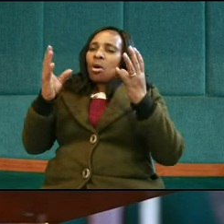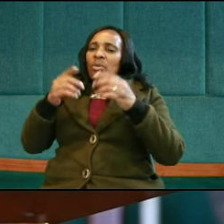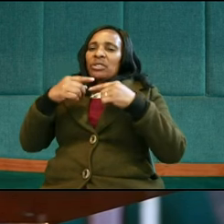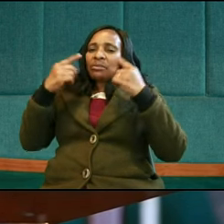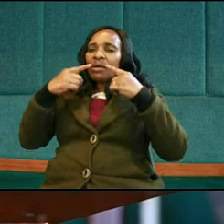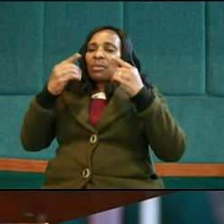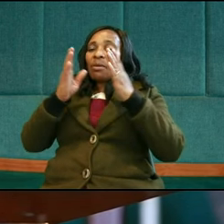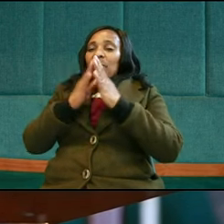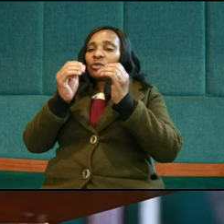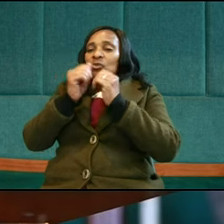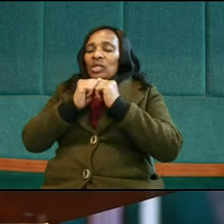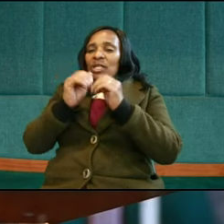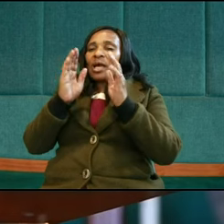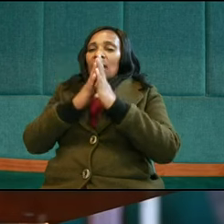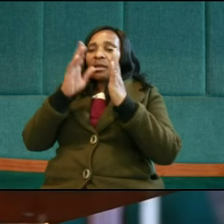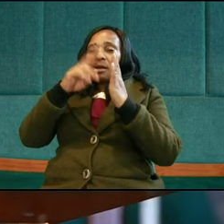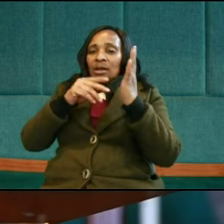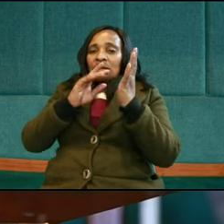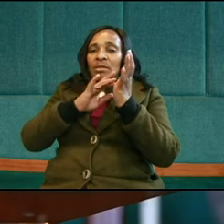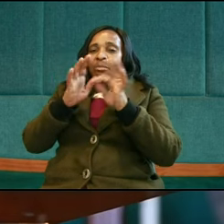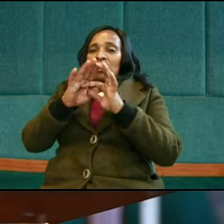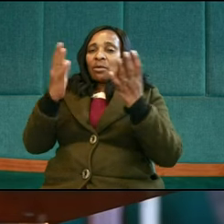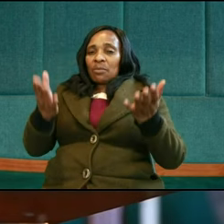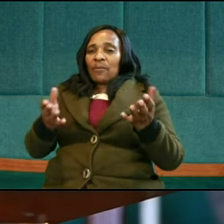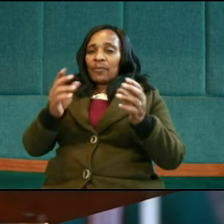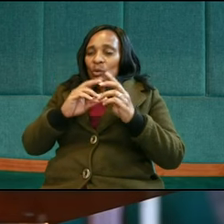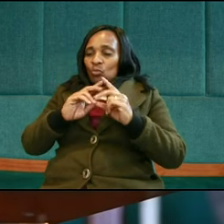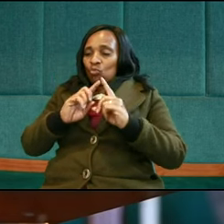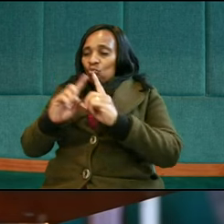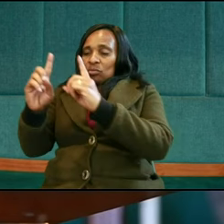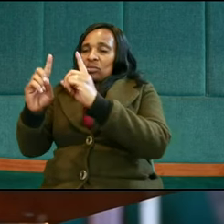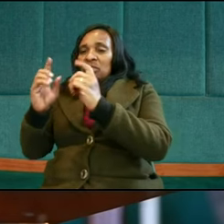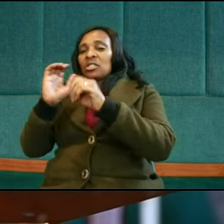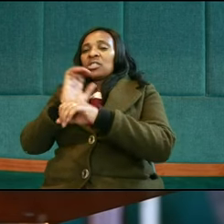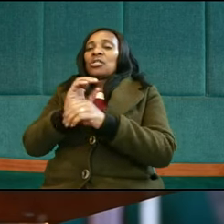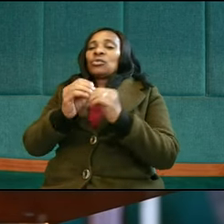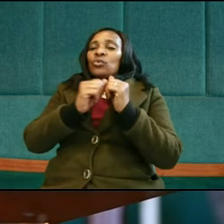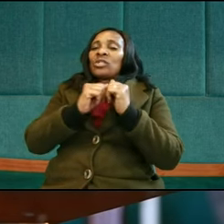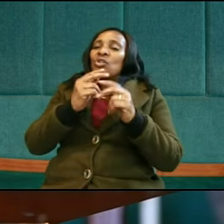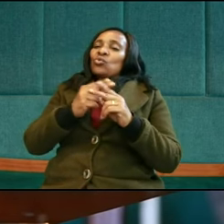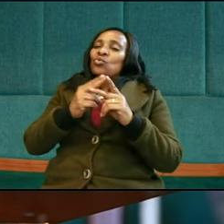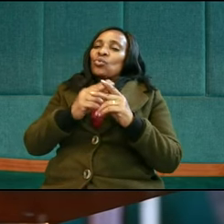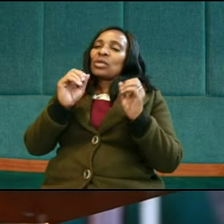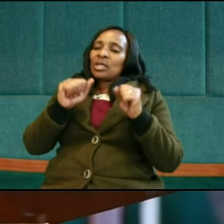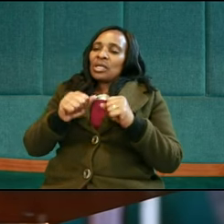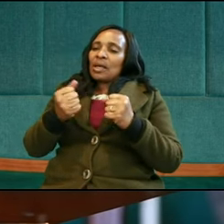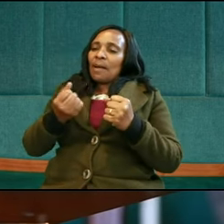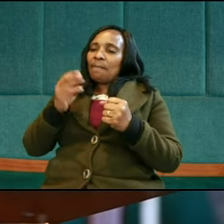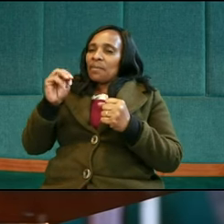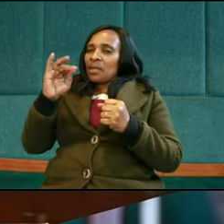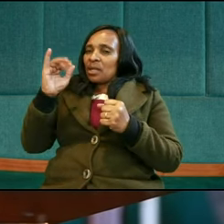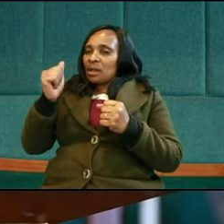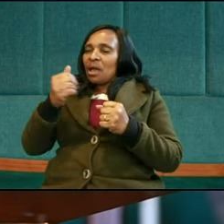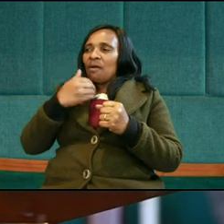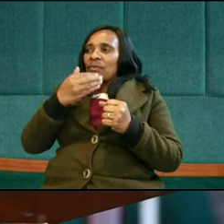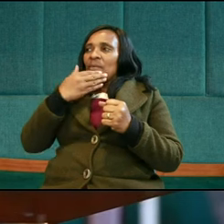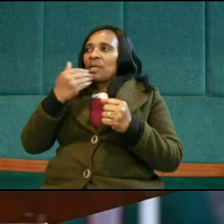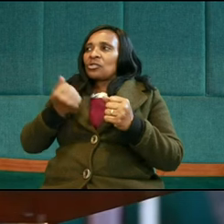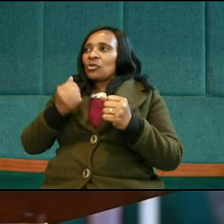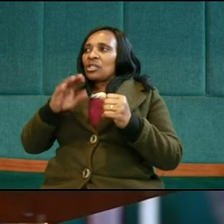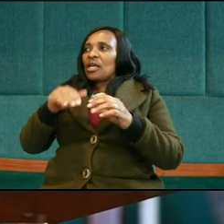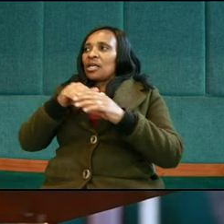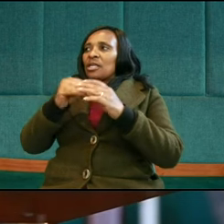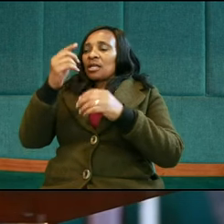Bible together. They too went to church on Sabbath together. Soon, he and Amira were perhaps the happiest father and daughter in